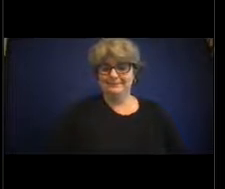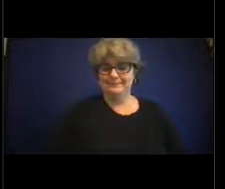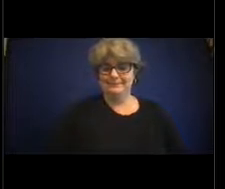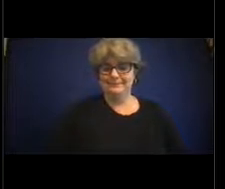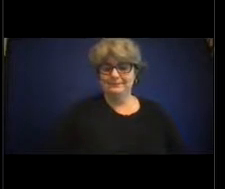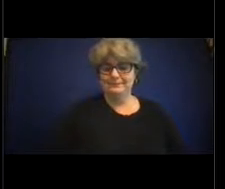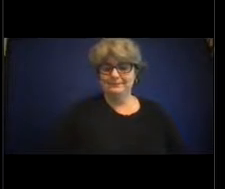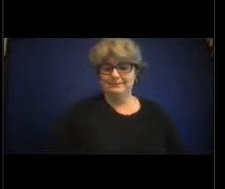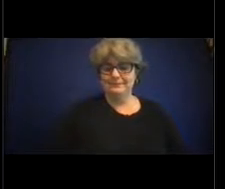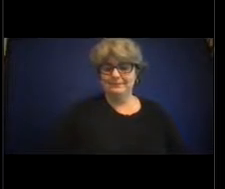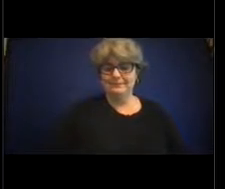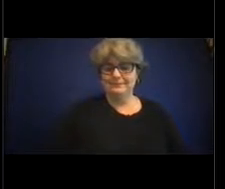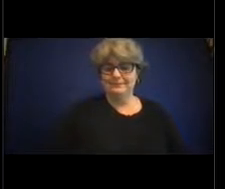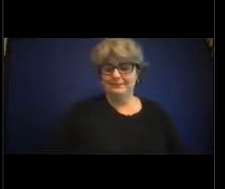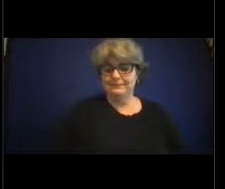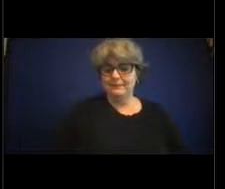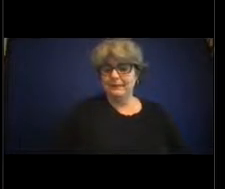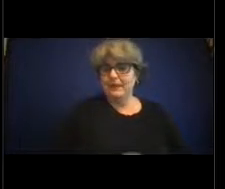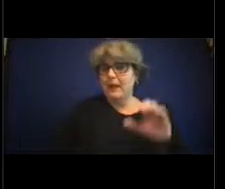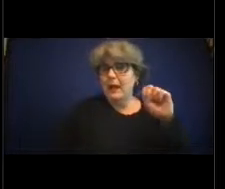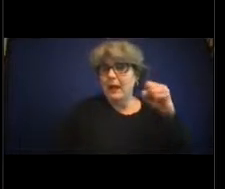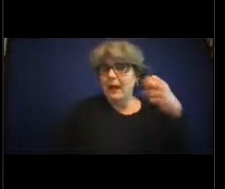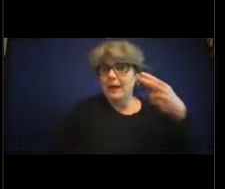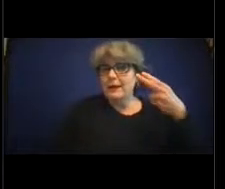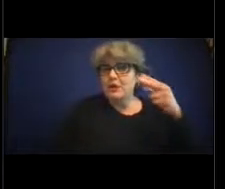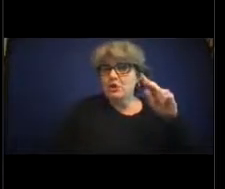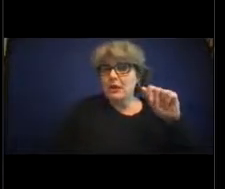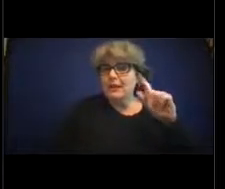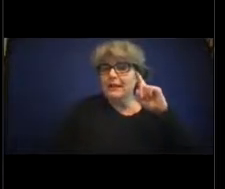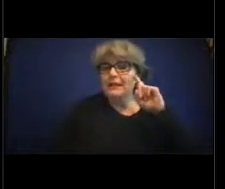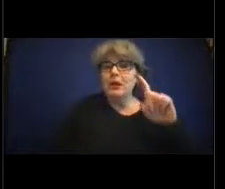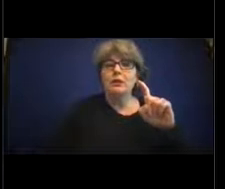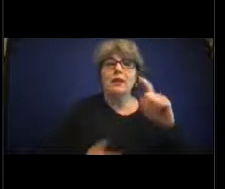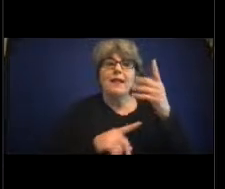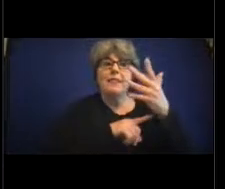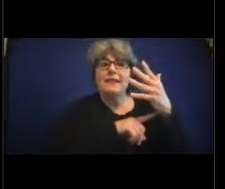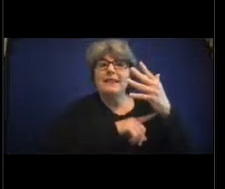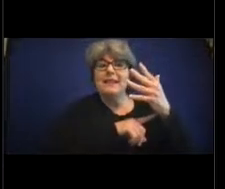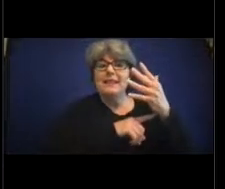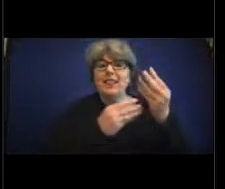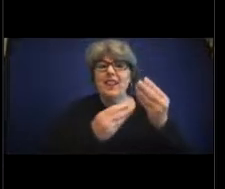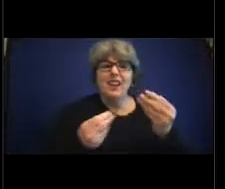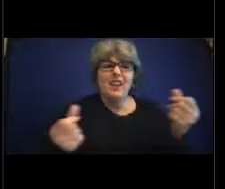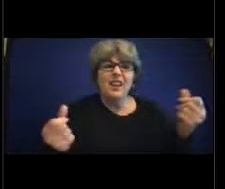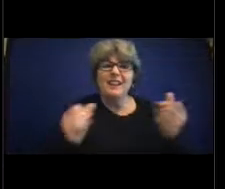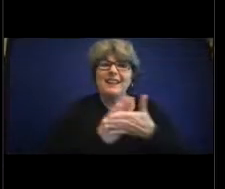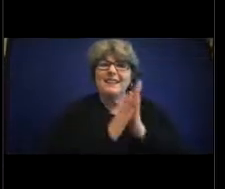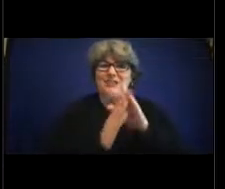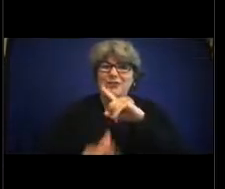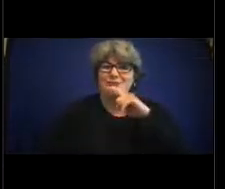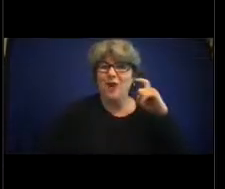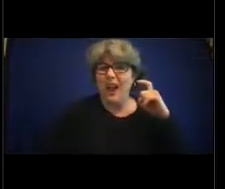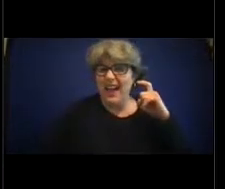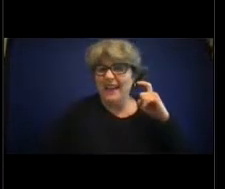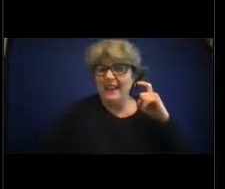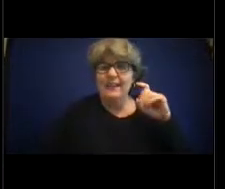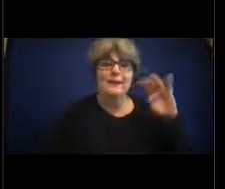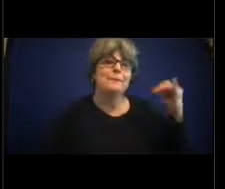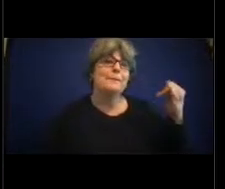All right. Sienna says that she notices that the leaf is wilting and is dried out.